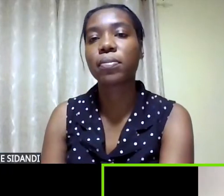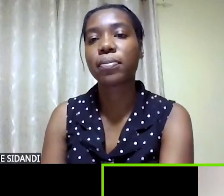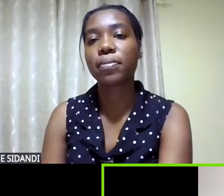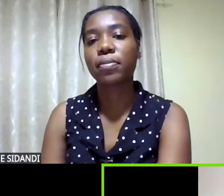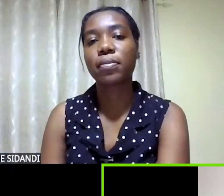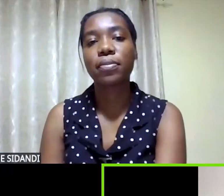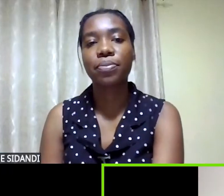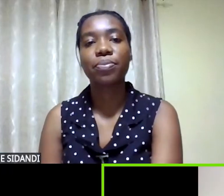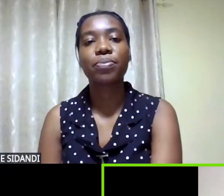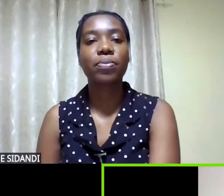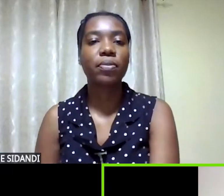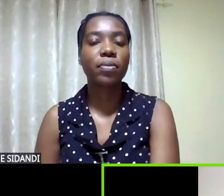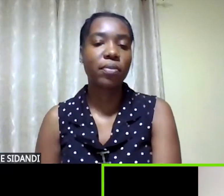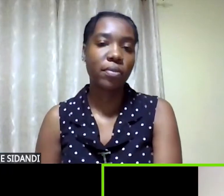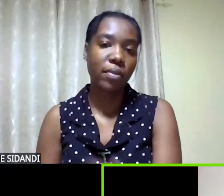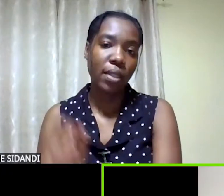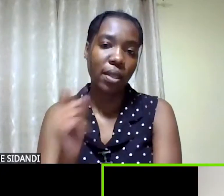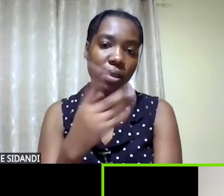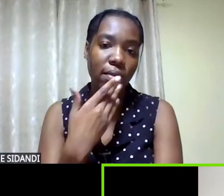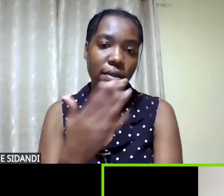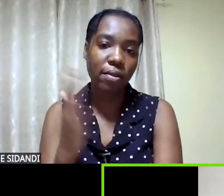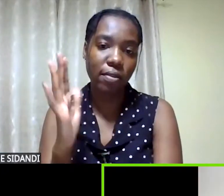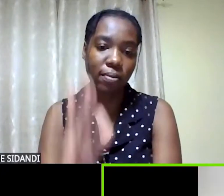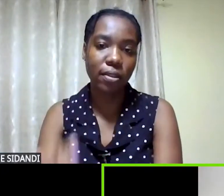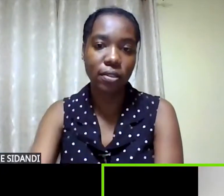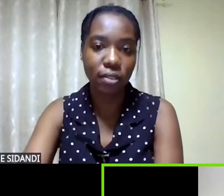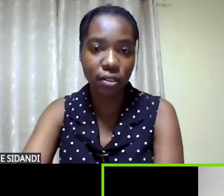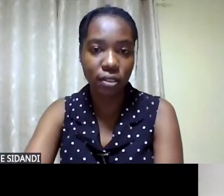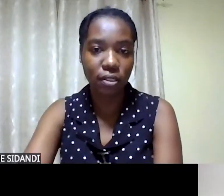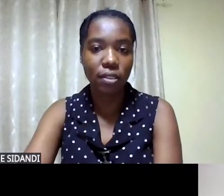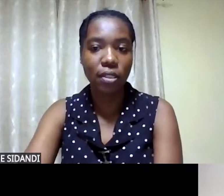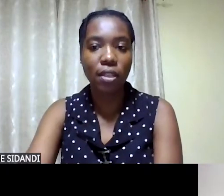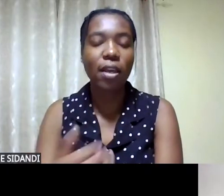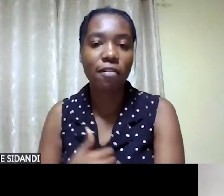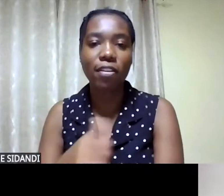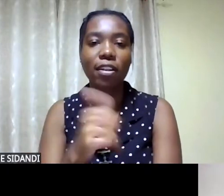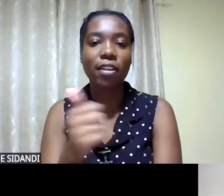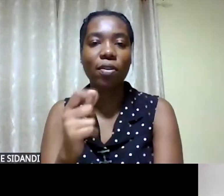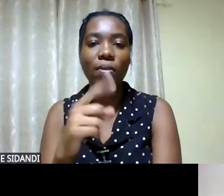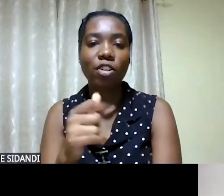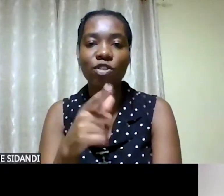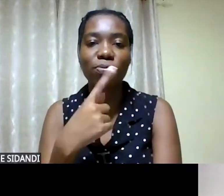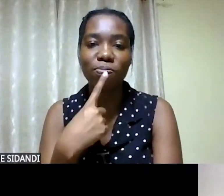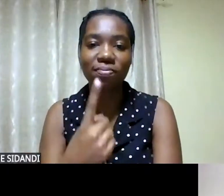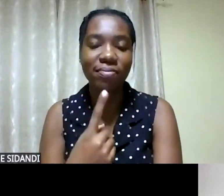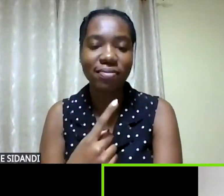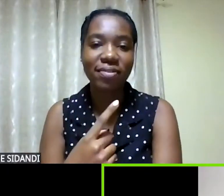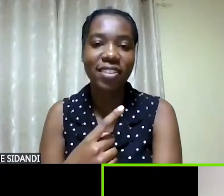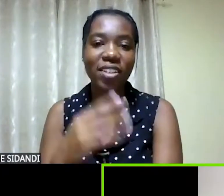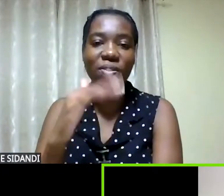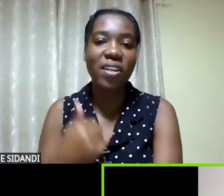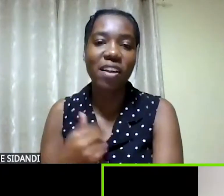All right, Lois, thank you very much. There's a word that you mentioned. It is good to have a